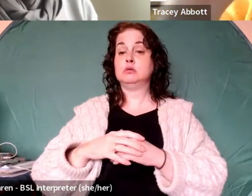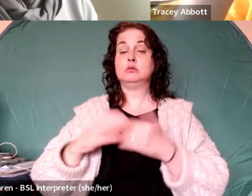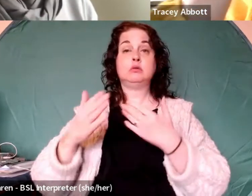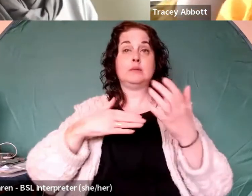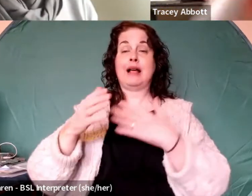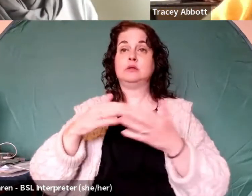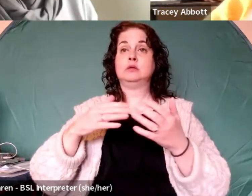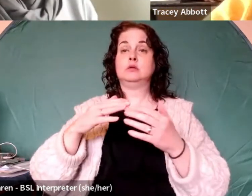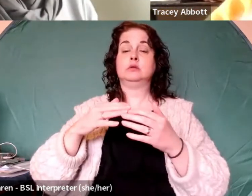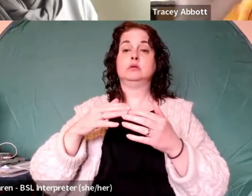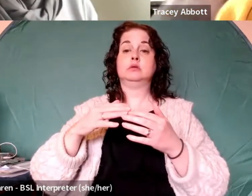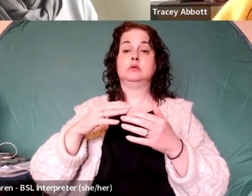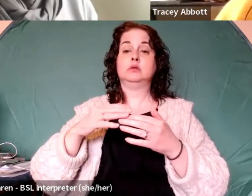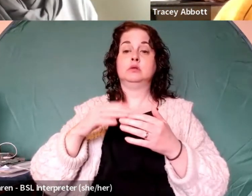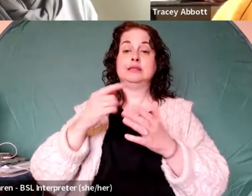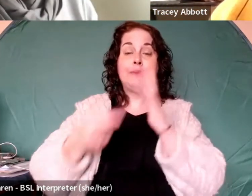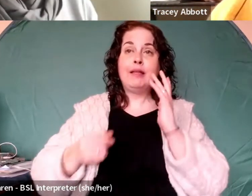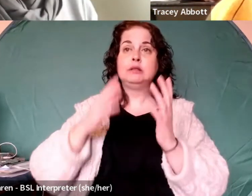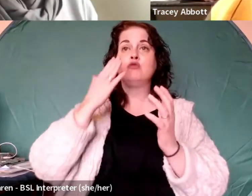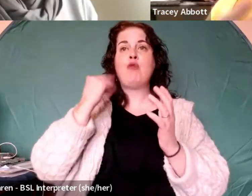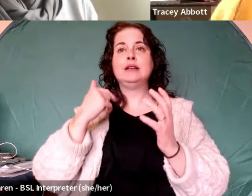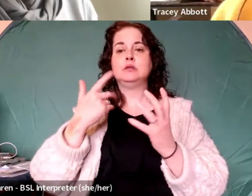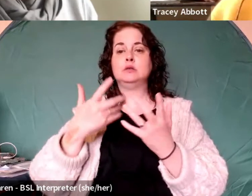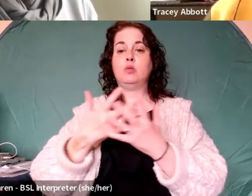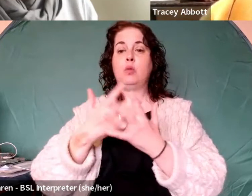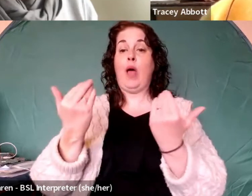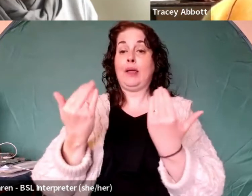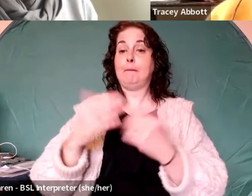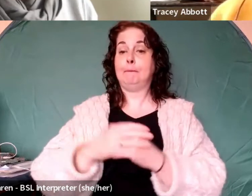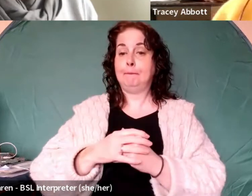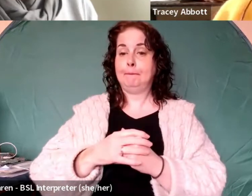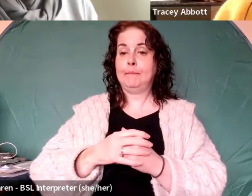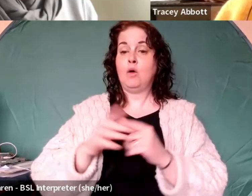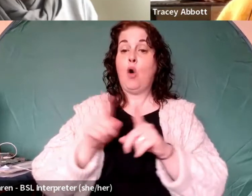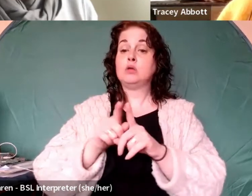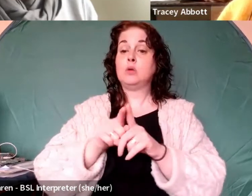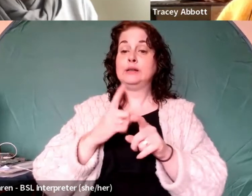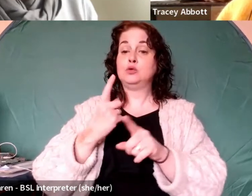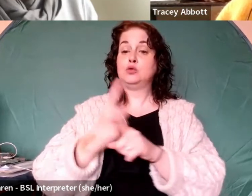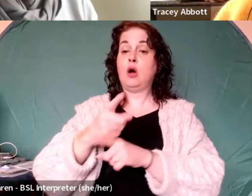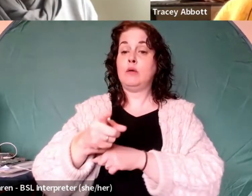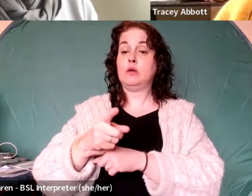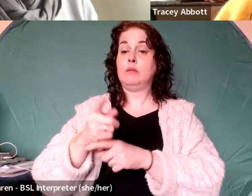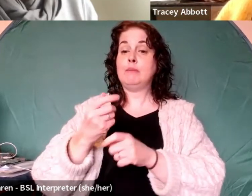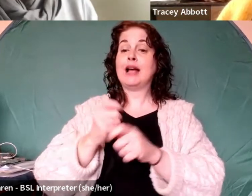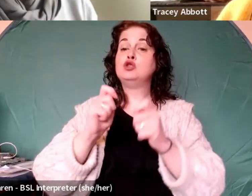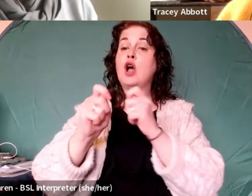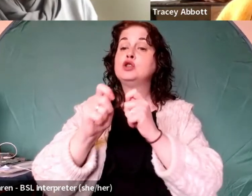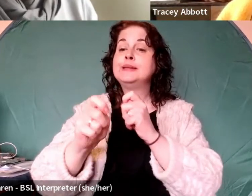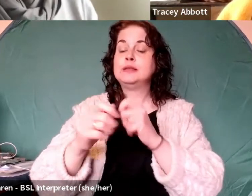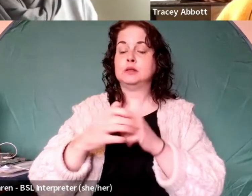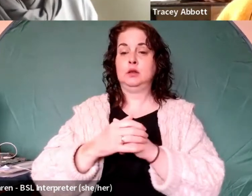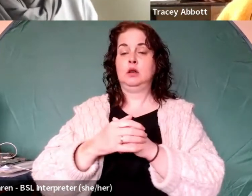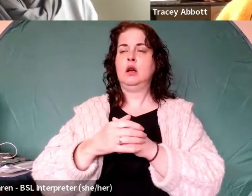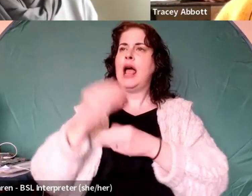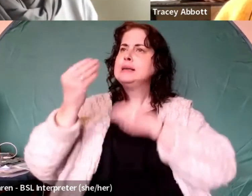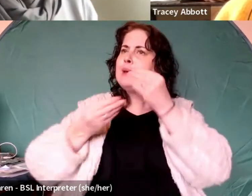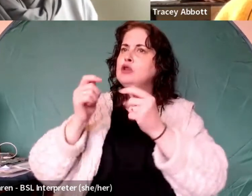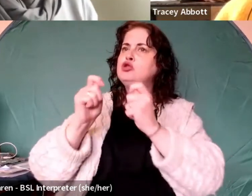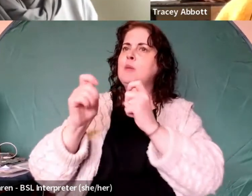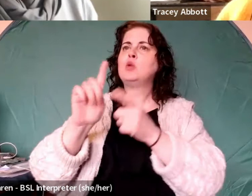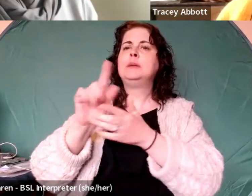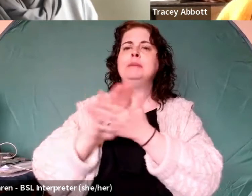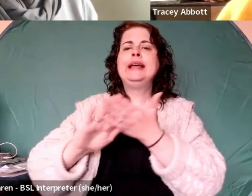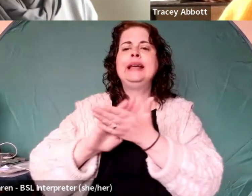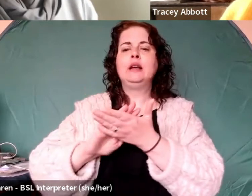sex, disability, etc., etc. But you also need to talk to them about making adjustments and explain what adjustments are. Because